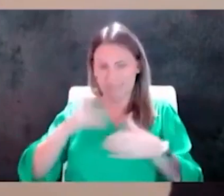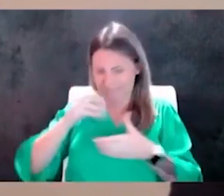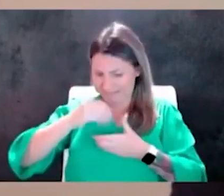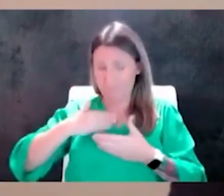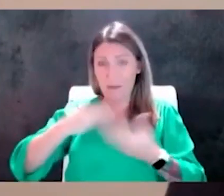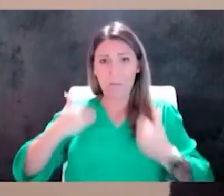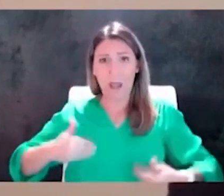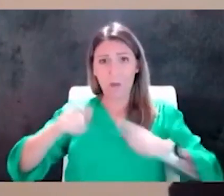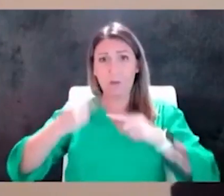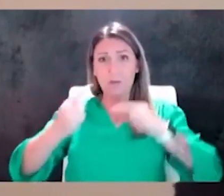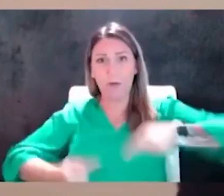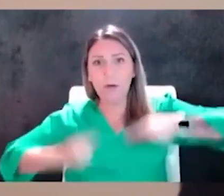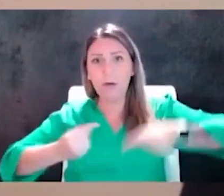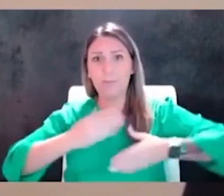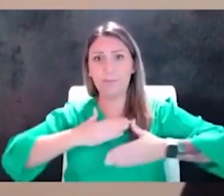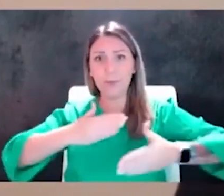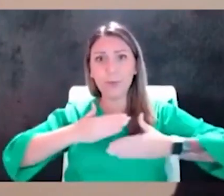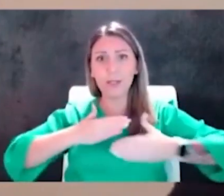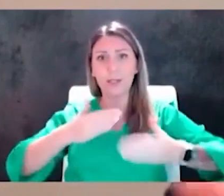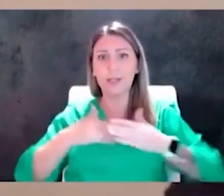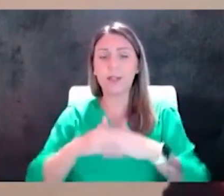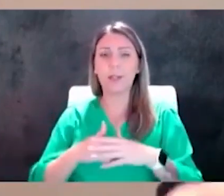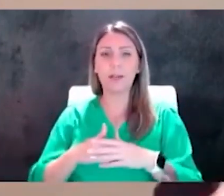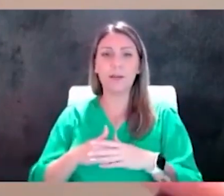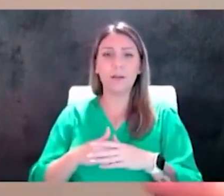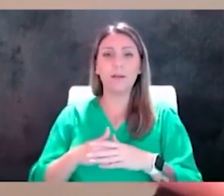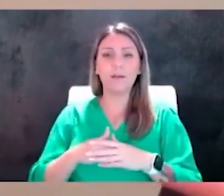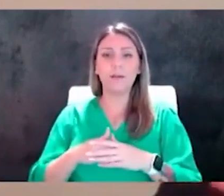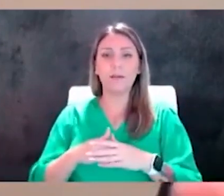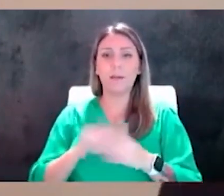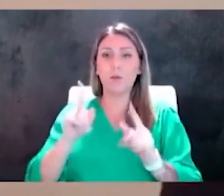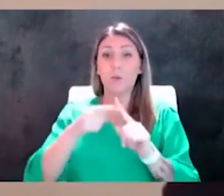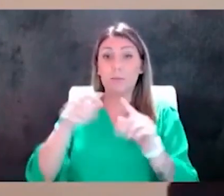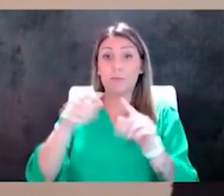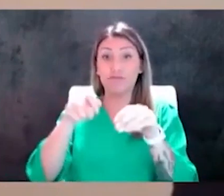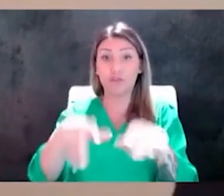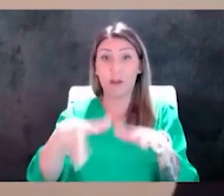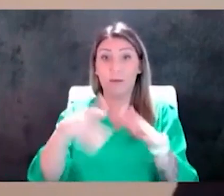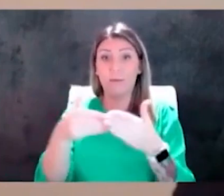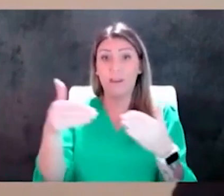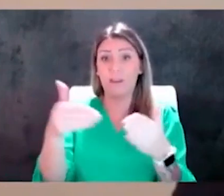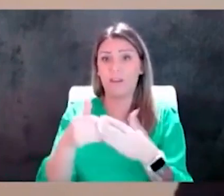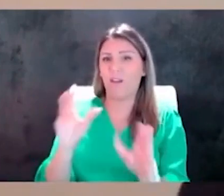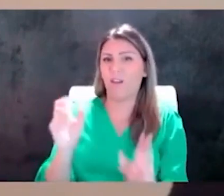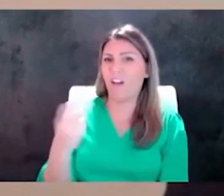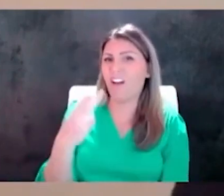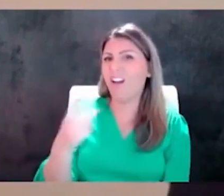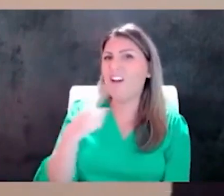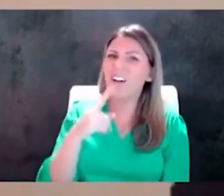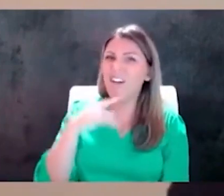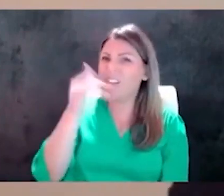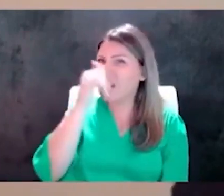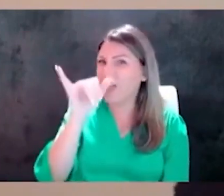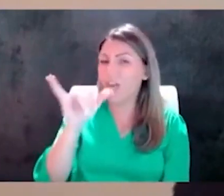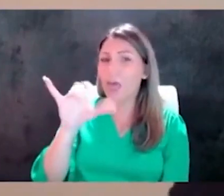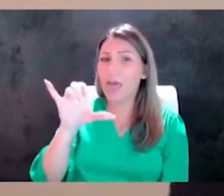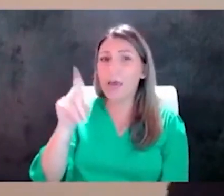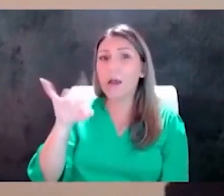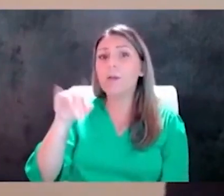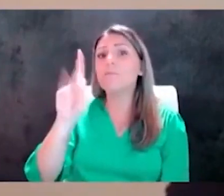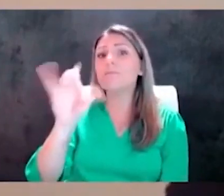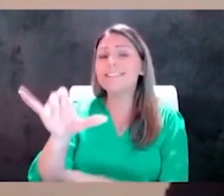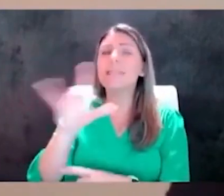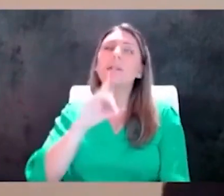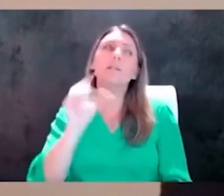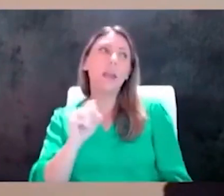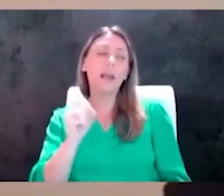struggling to breathe. And when I would drop things, people would think, oh, you're just clumsy. And I am by nature a clumsy person, so